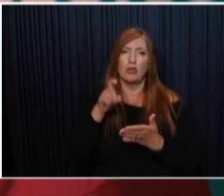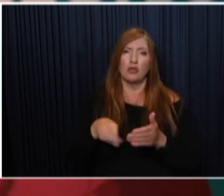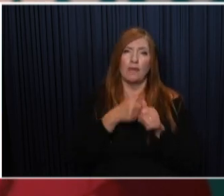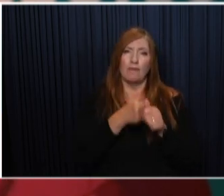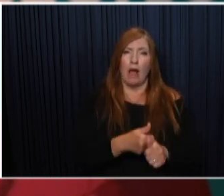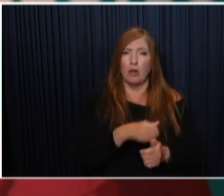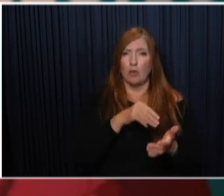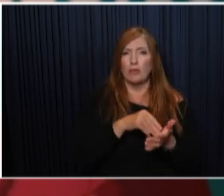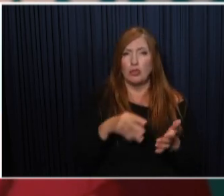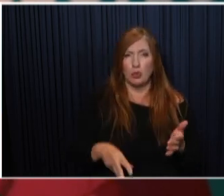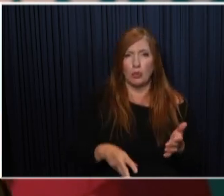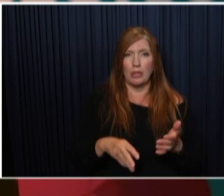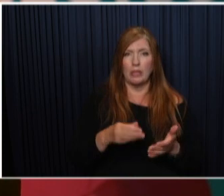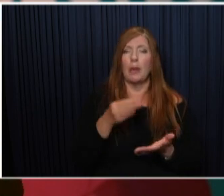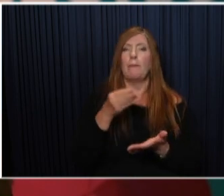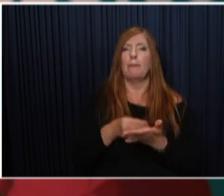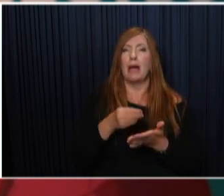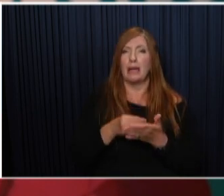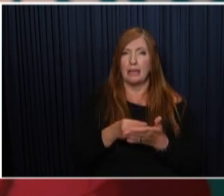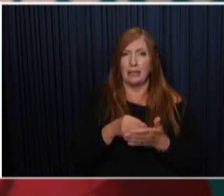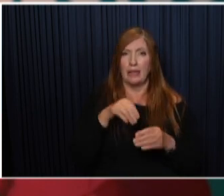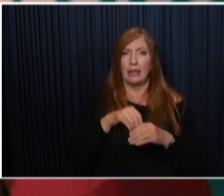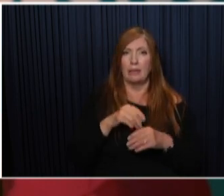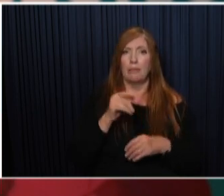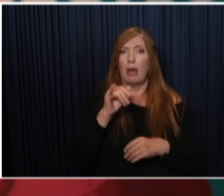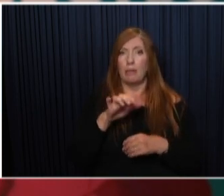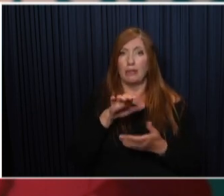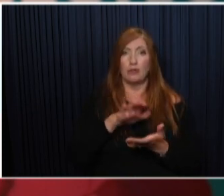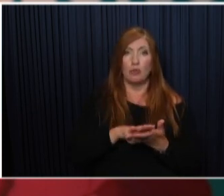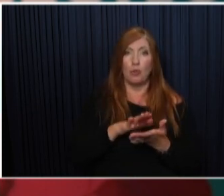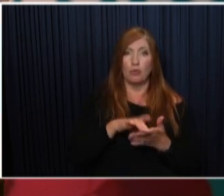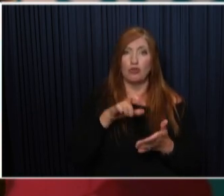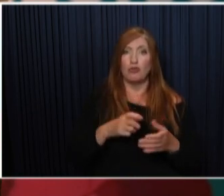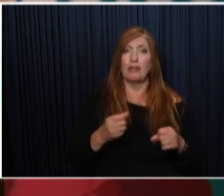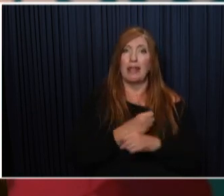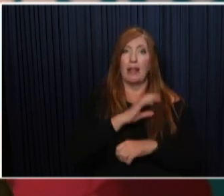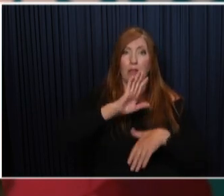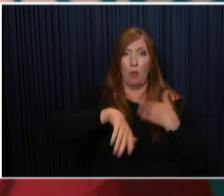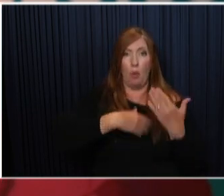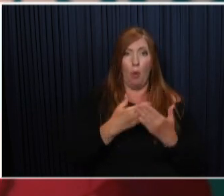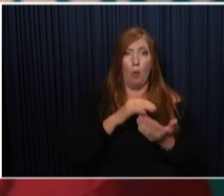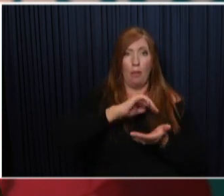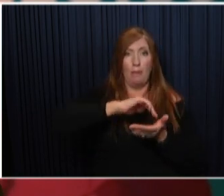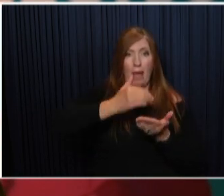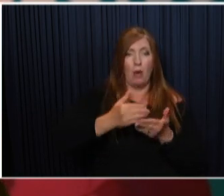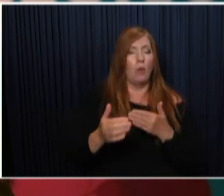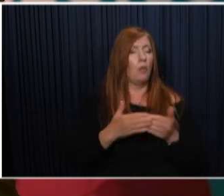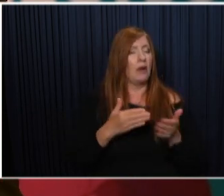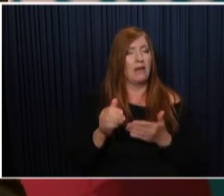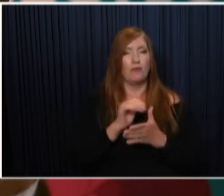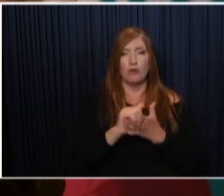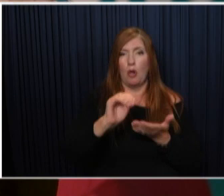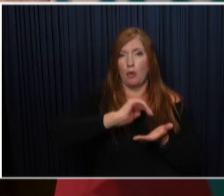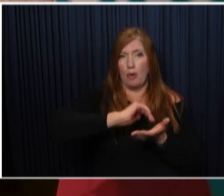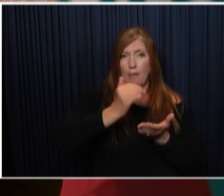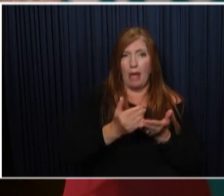student. The dollars that are in public schools should get that whole amount, whatever that dollar amount